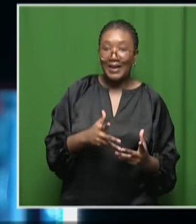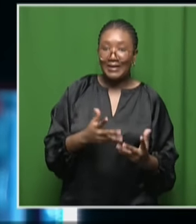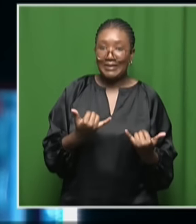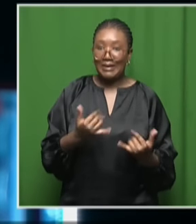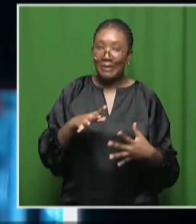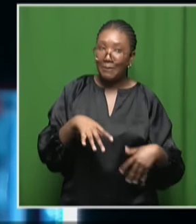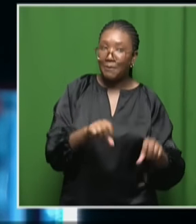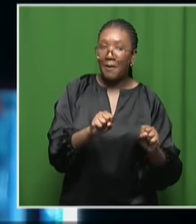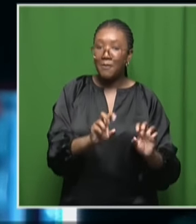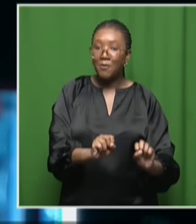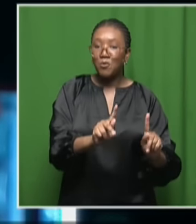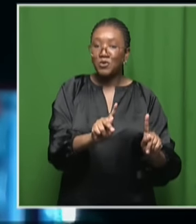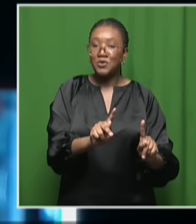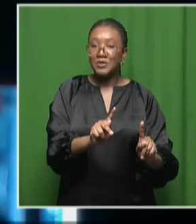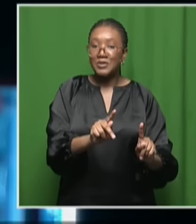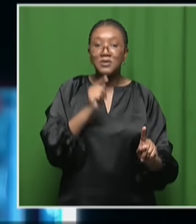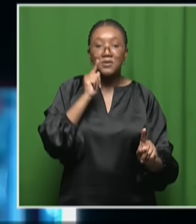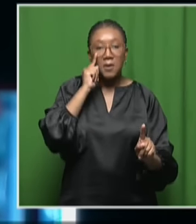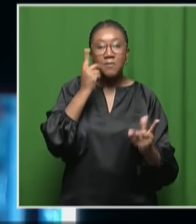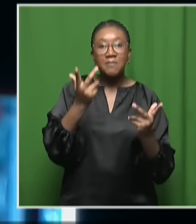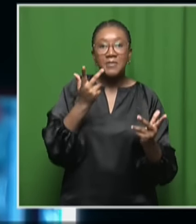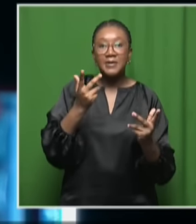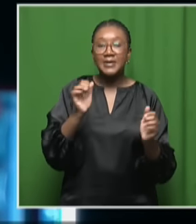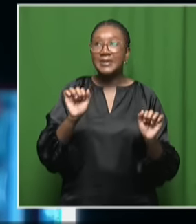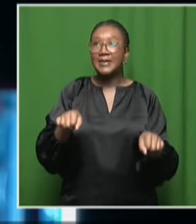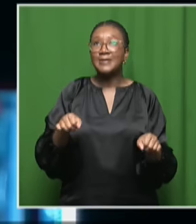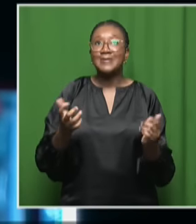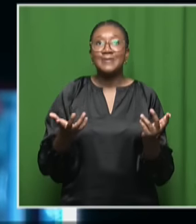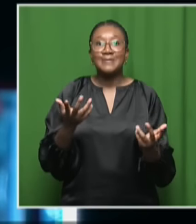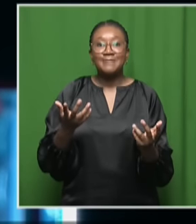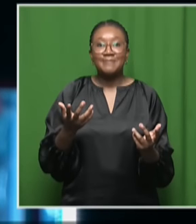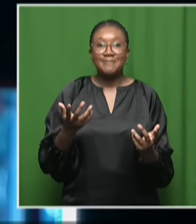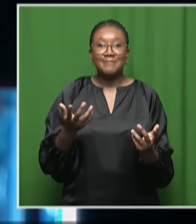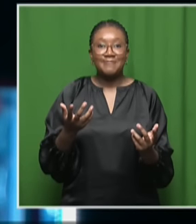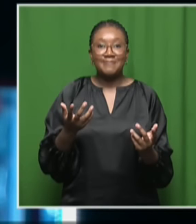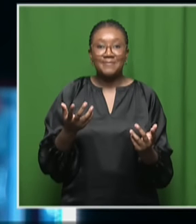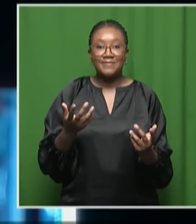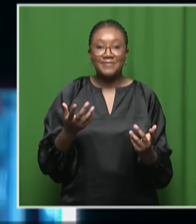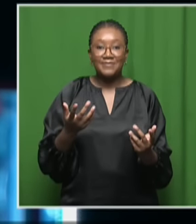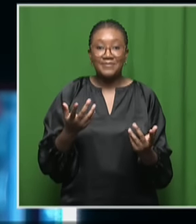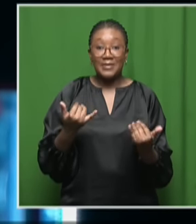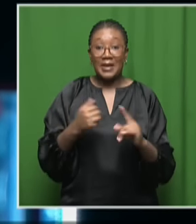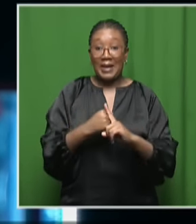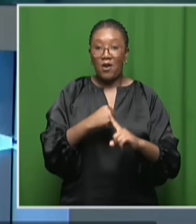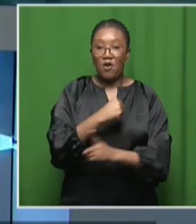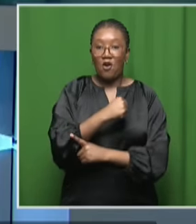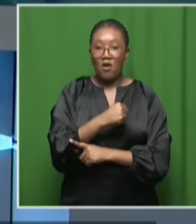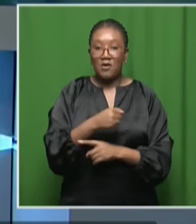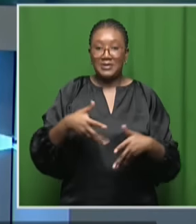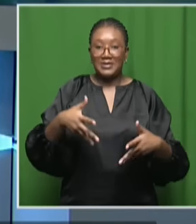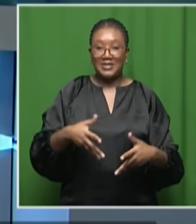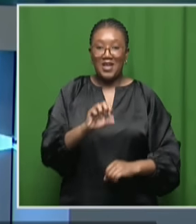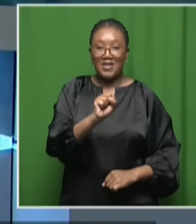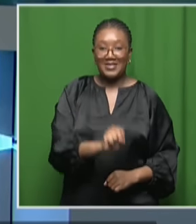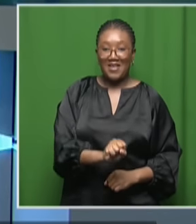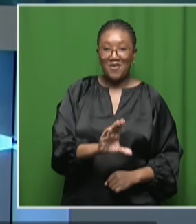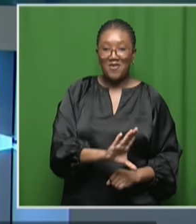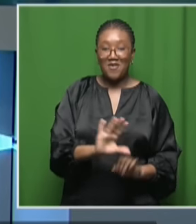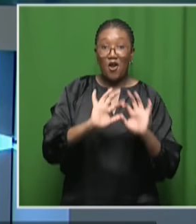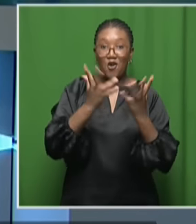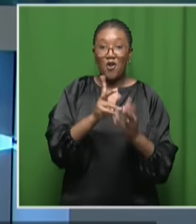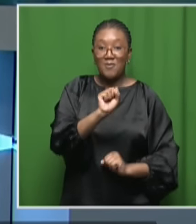far as looking at this being the last of the Global South